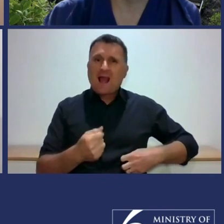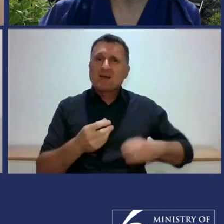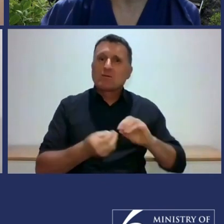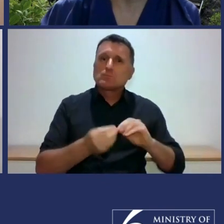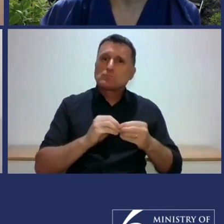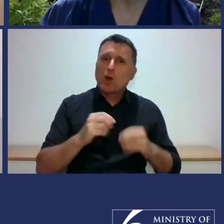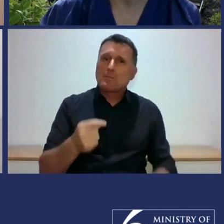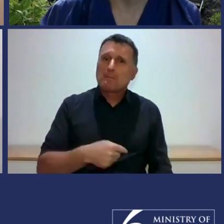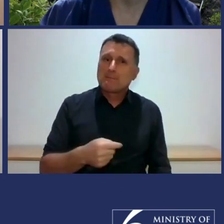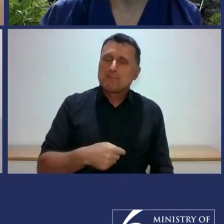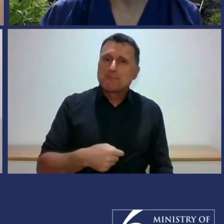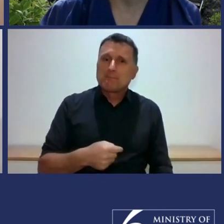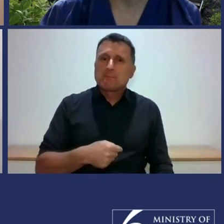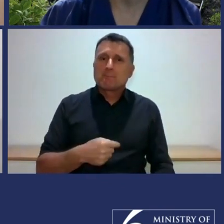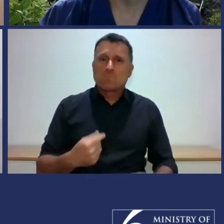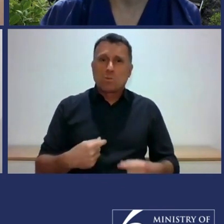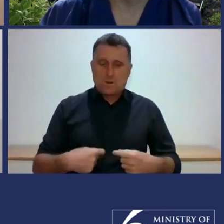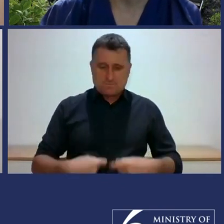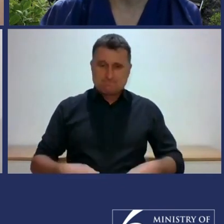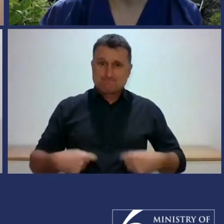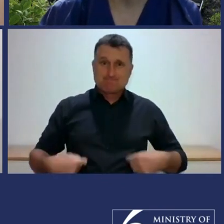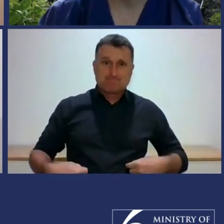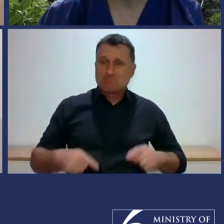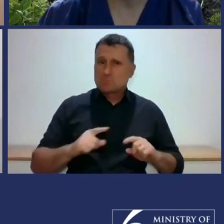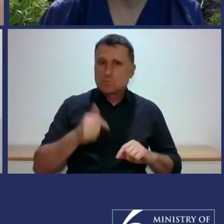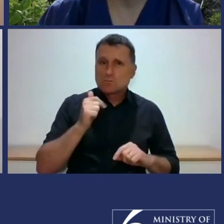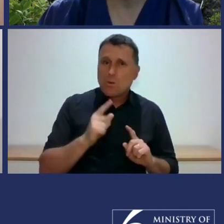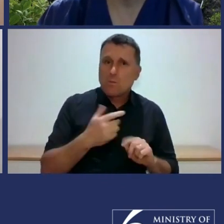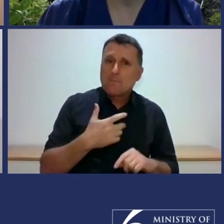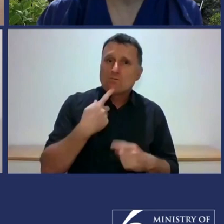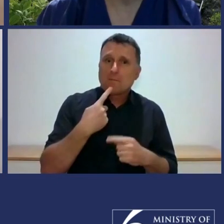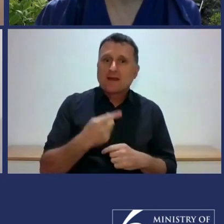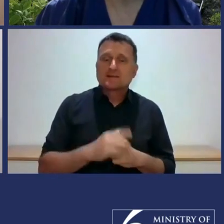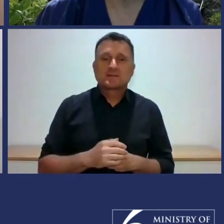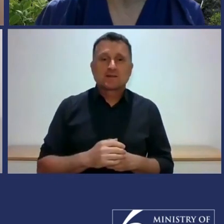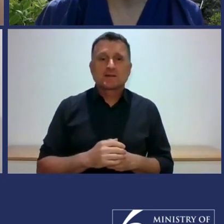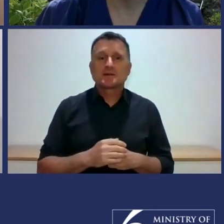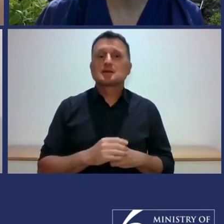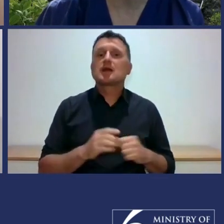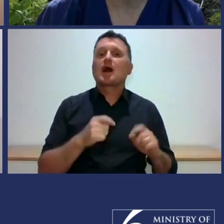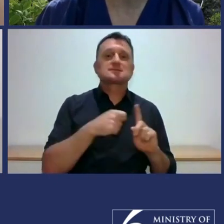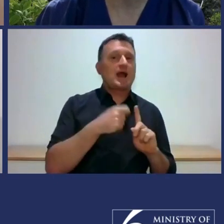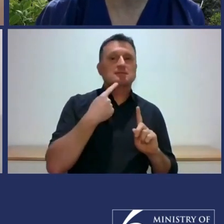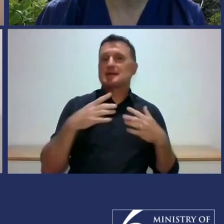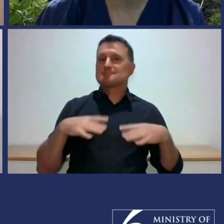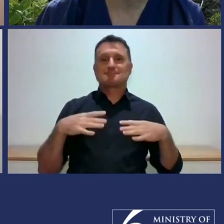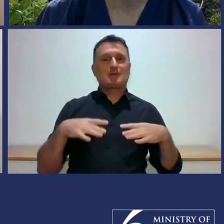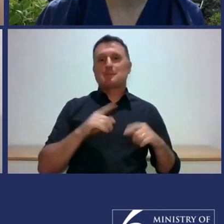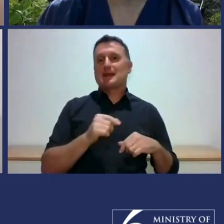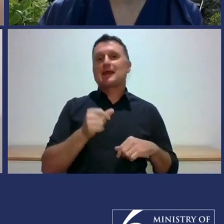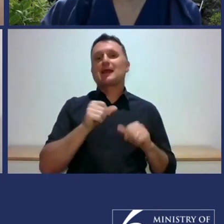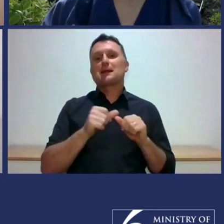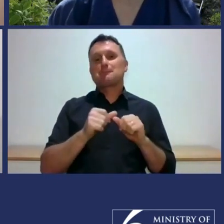PCOS and the vaccine? I think Michelle will be better at answering that. Oh, Michelle. I do. She does all the PCOS